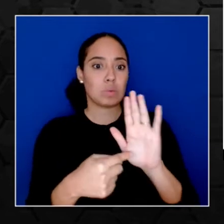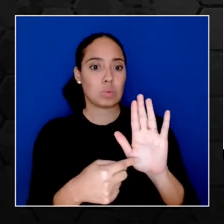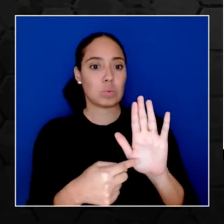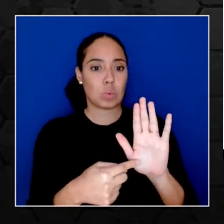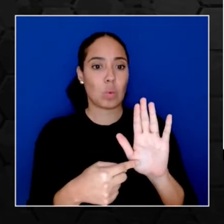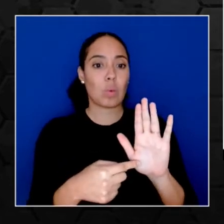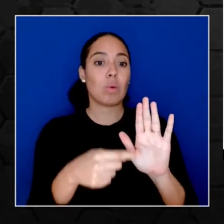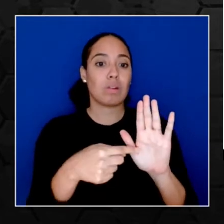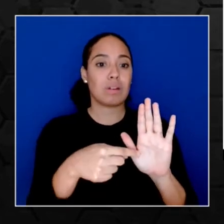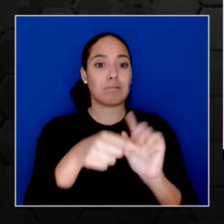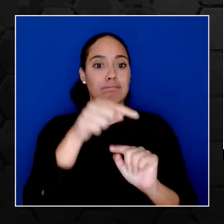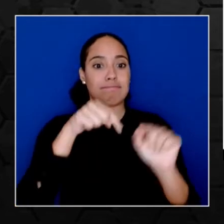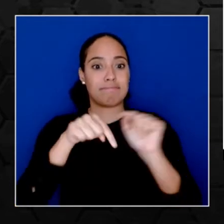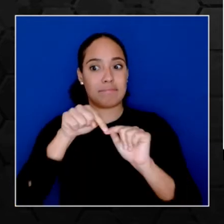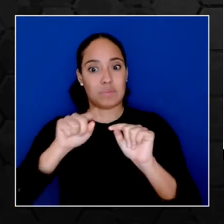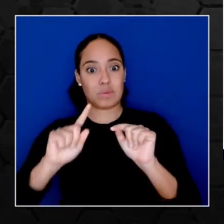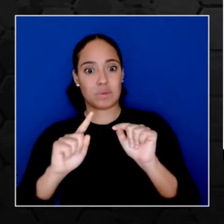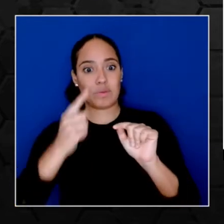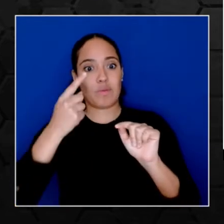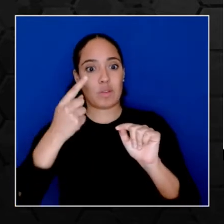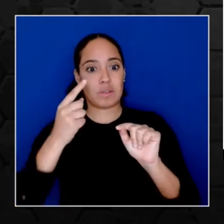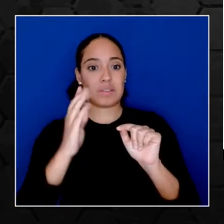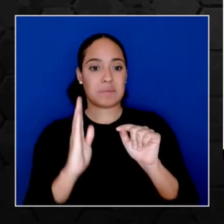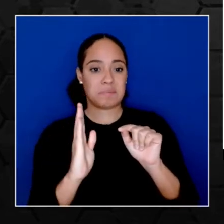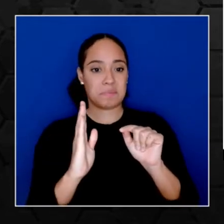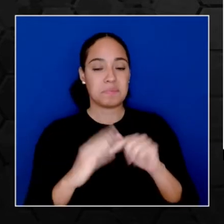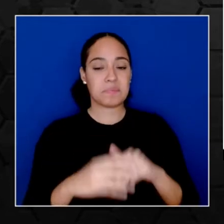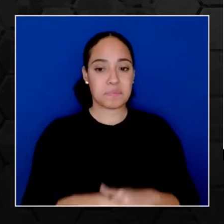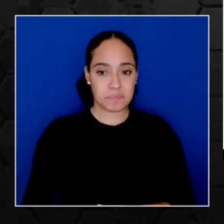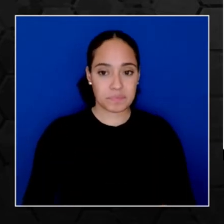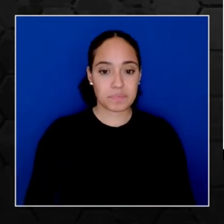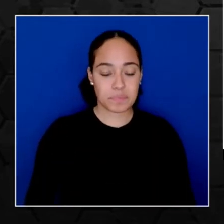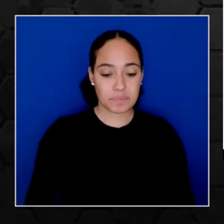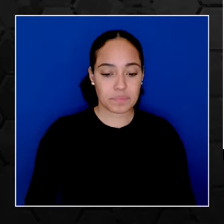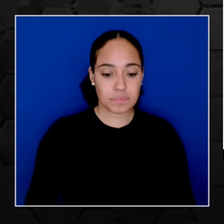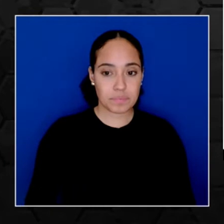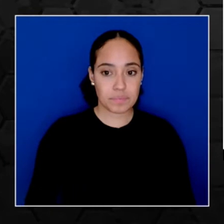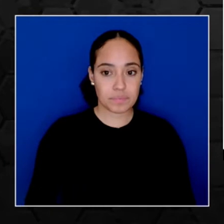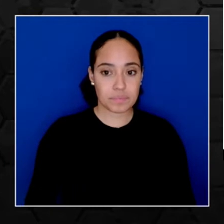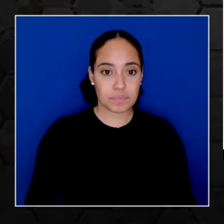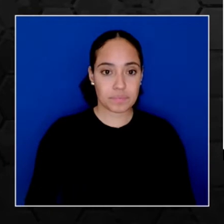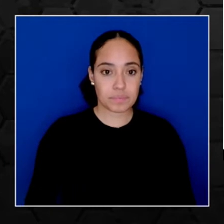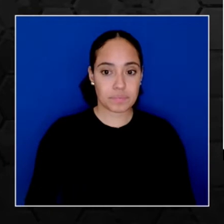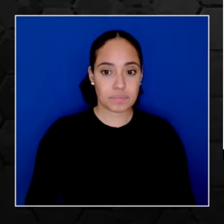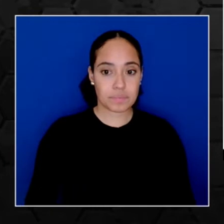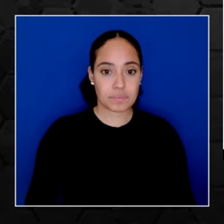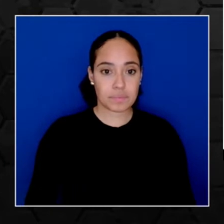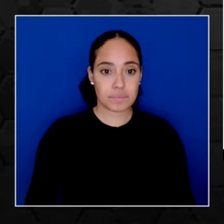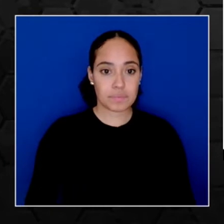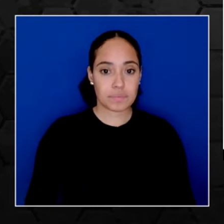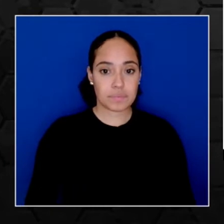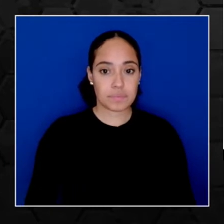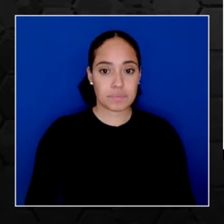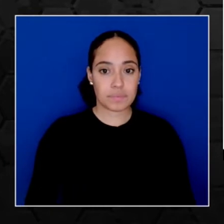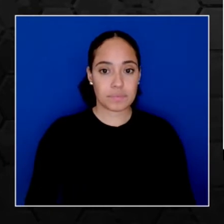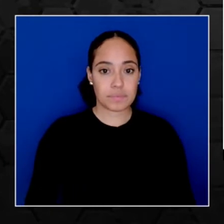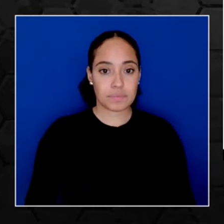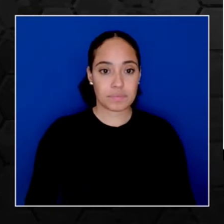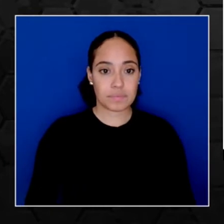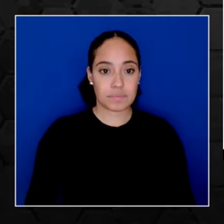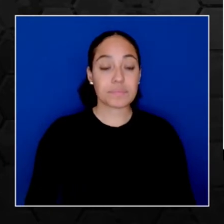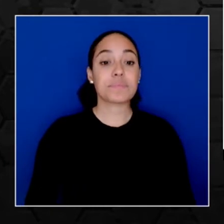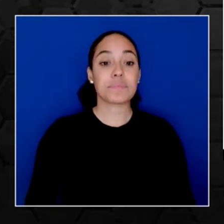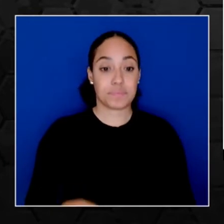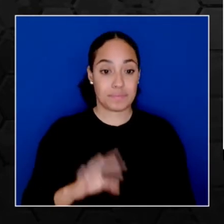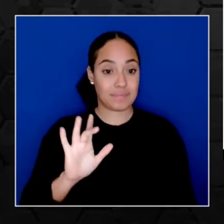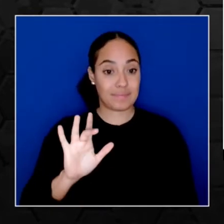I'll be enabling only the interrupting scenario and not the breaking scenario. And then we can click on create. So once we click on create, we will